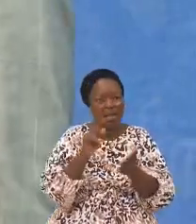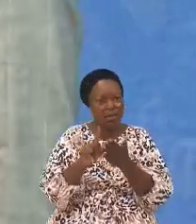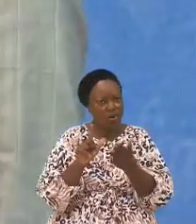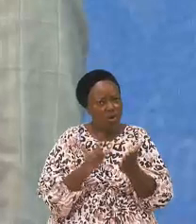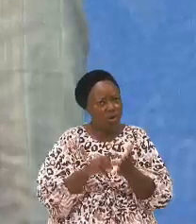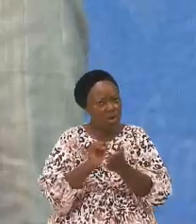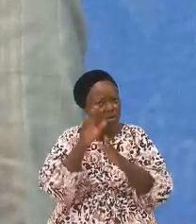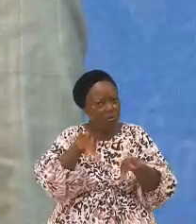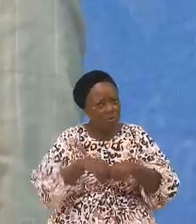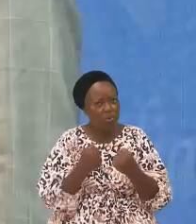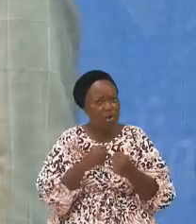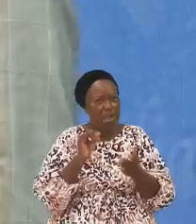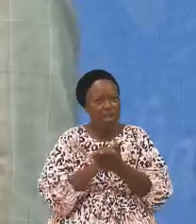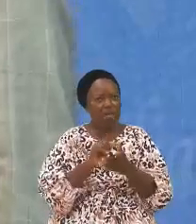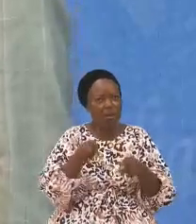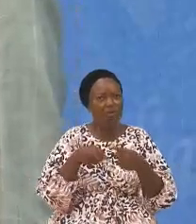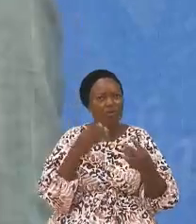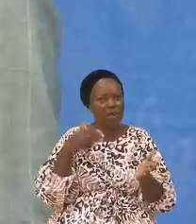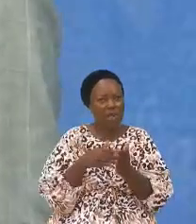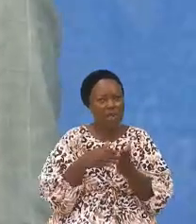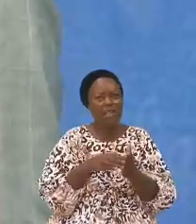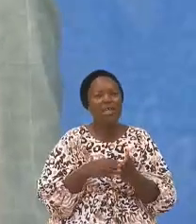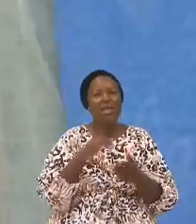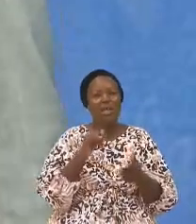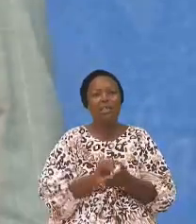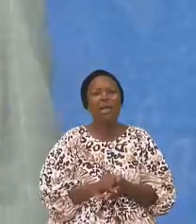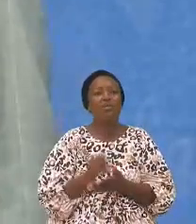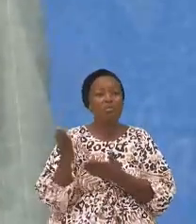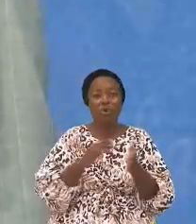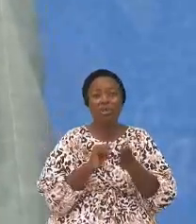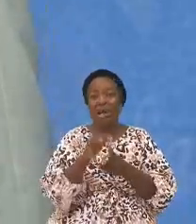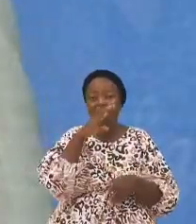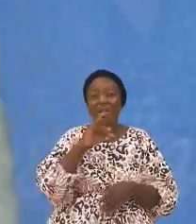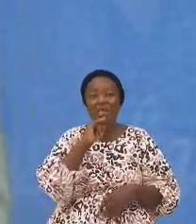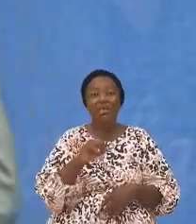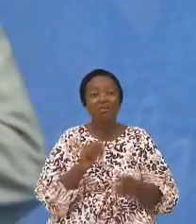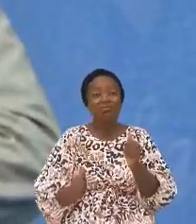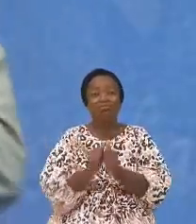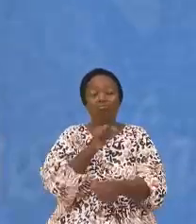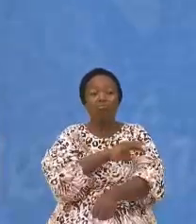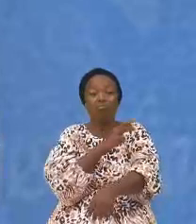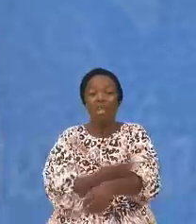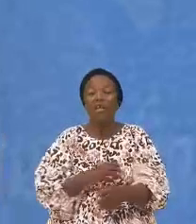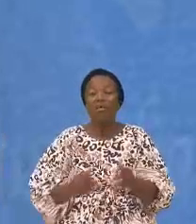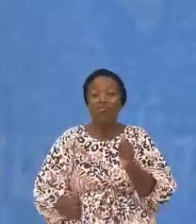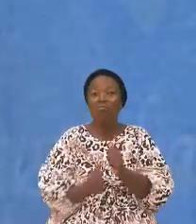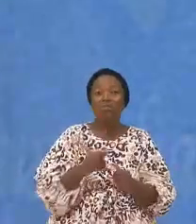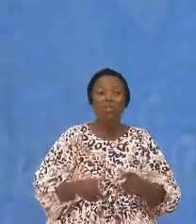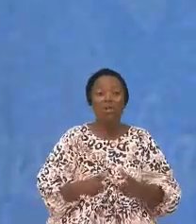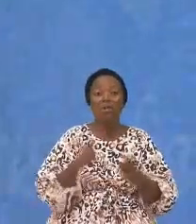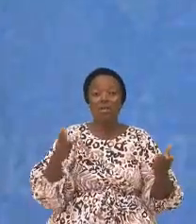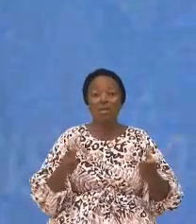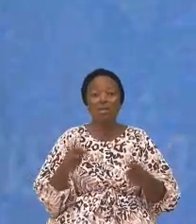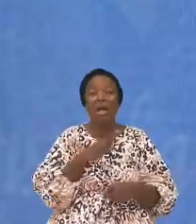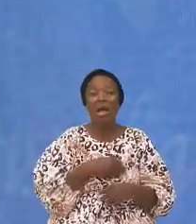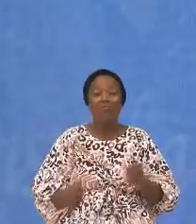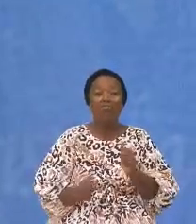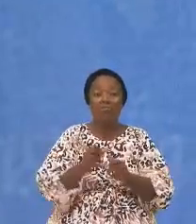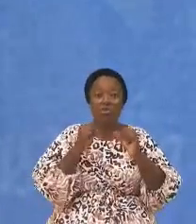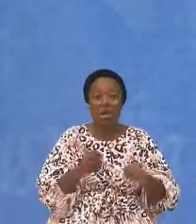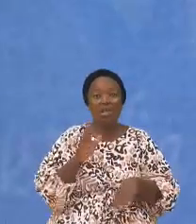struggle, the one that made that law, that you broke, that brought the cause, is mightier,